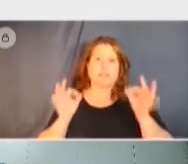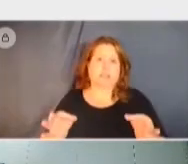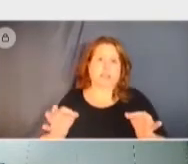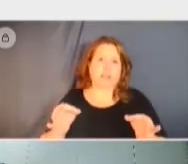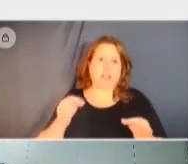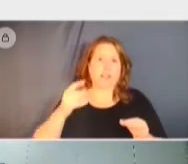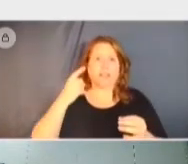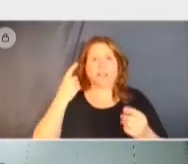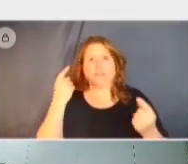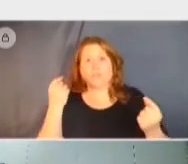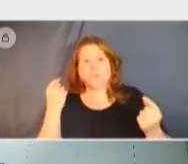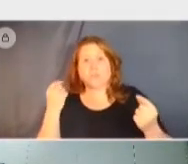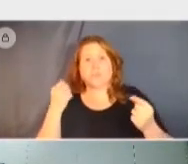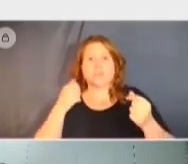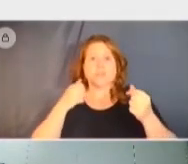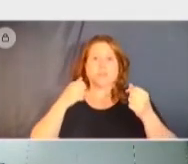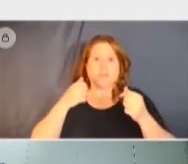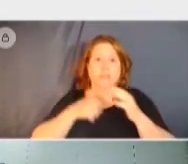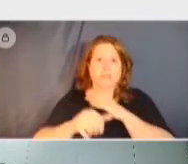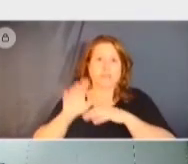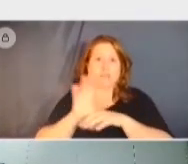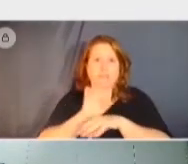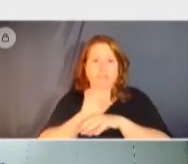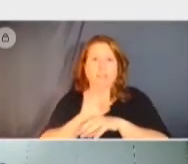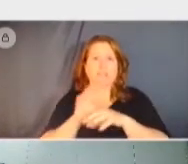in the meeting so that we can finalize the